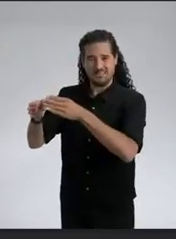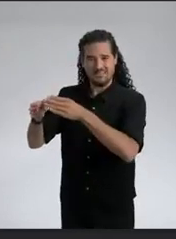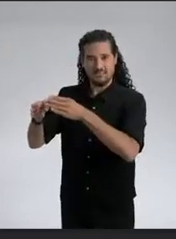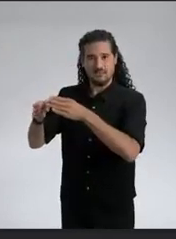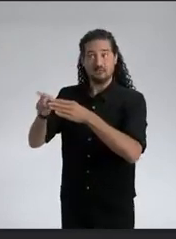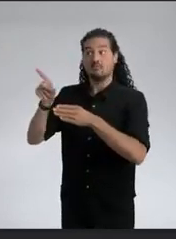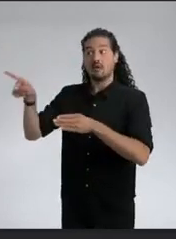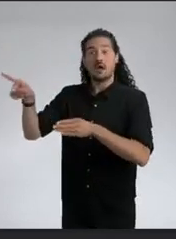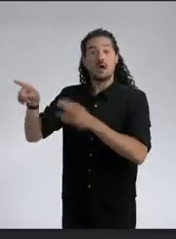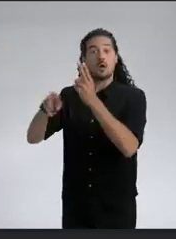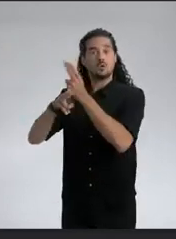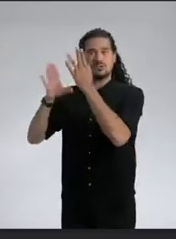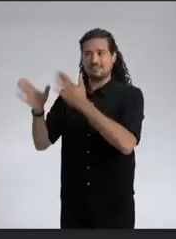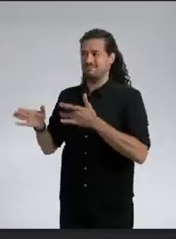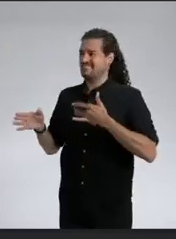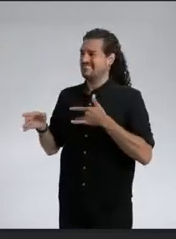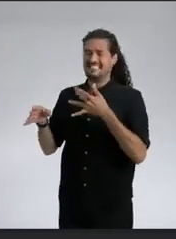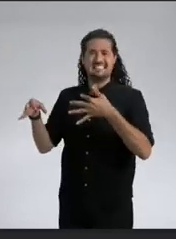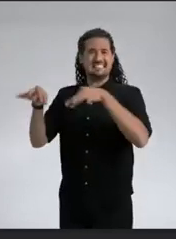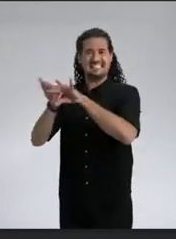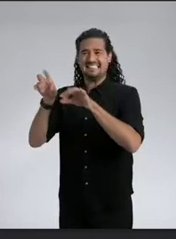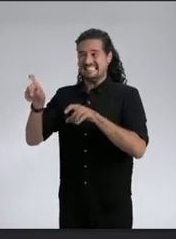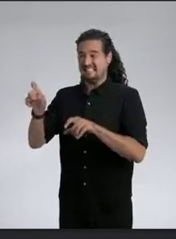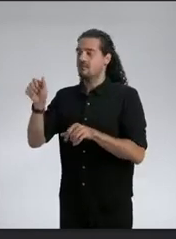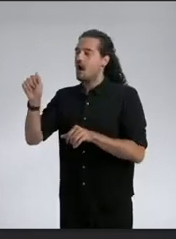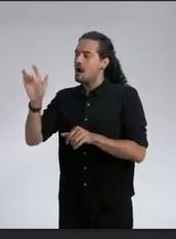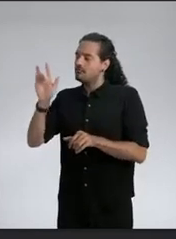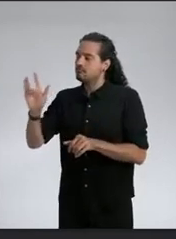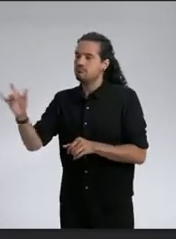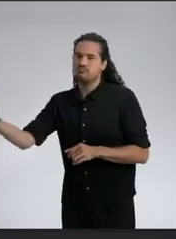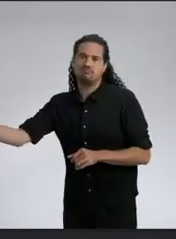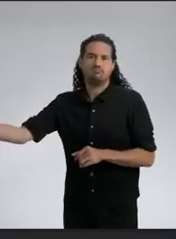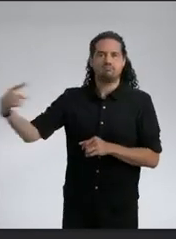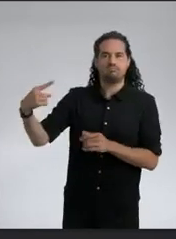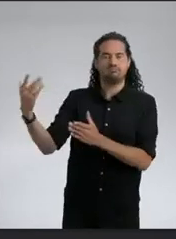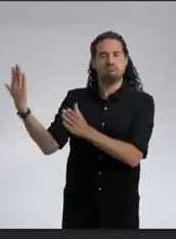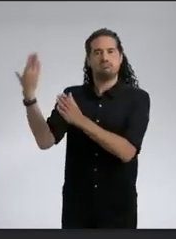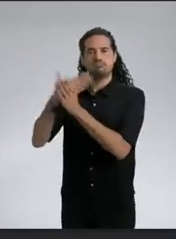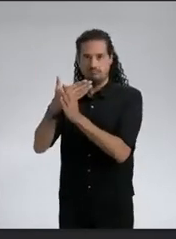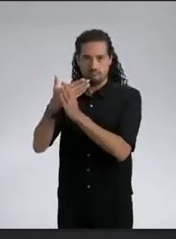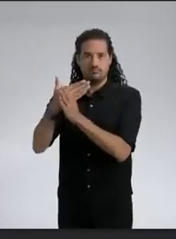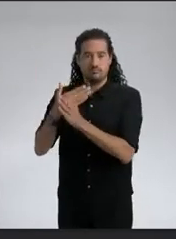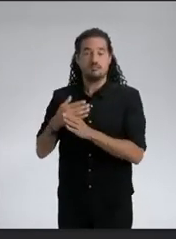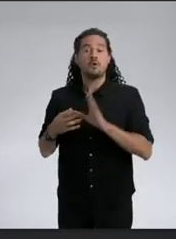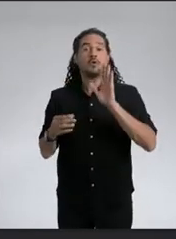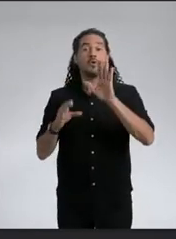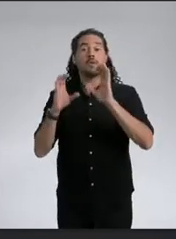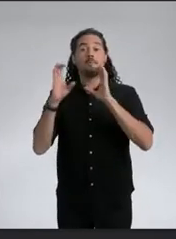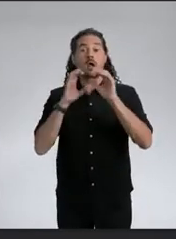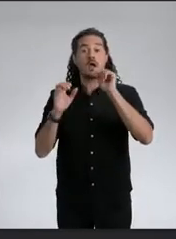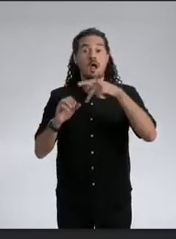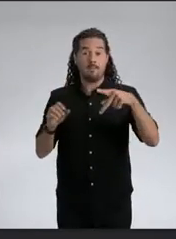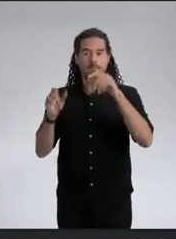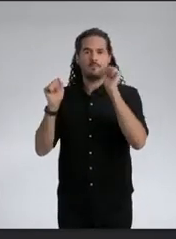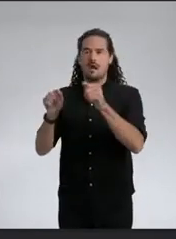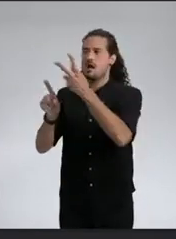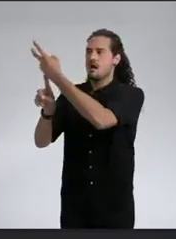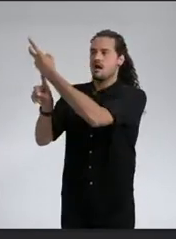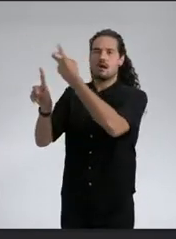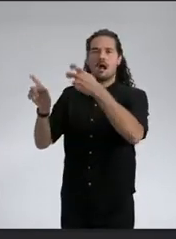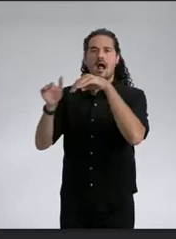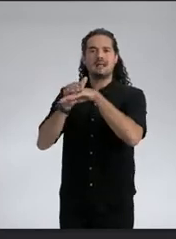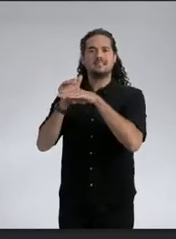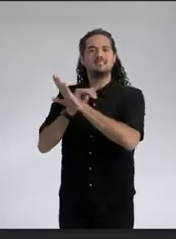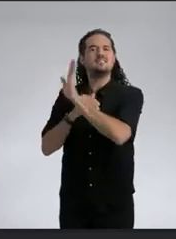truly urgent, a message can break through and notify anyway. Your communication app can also request access to the user's focus